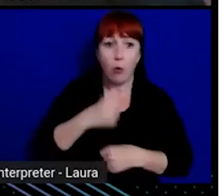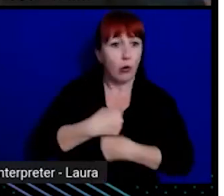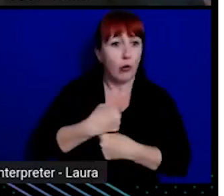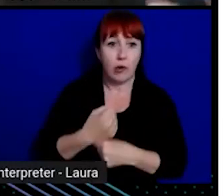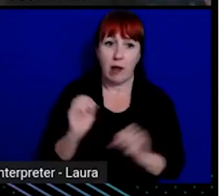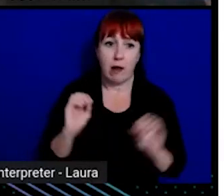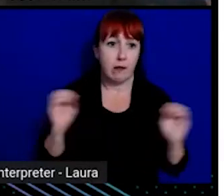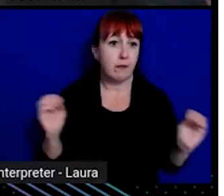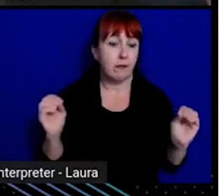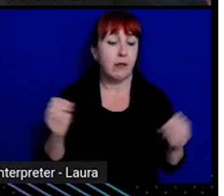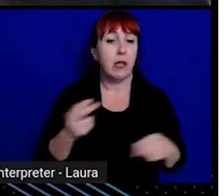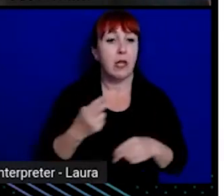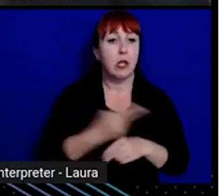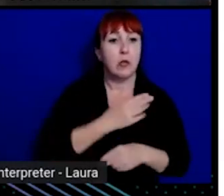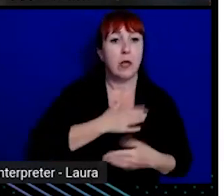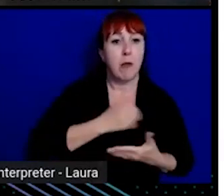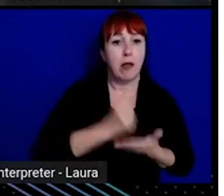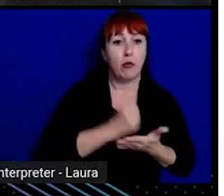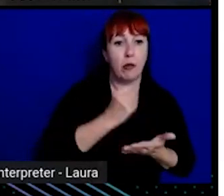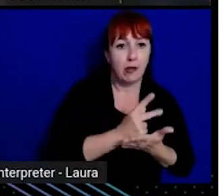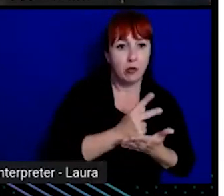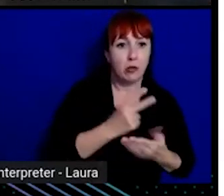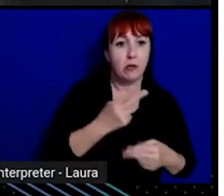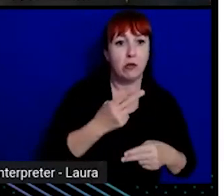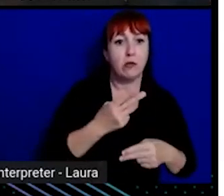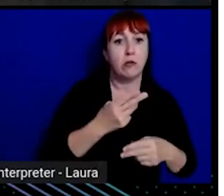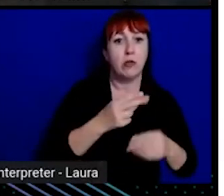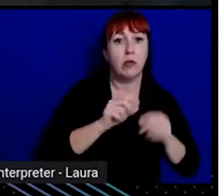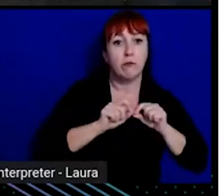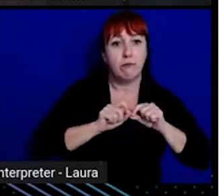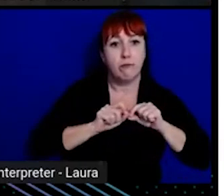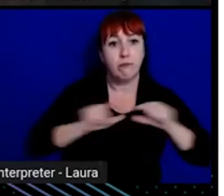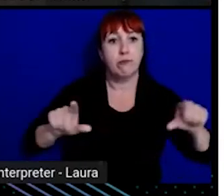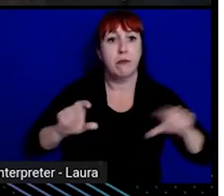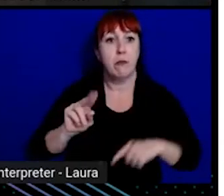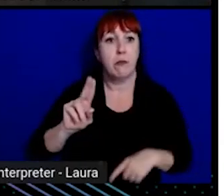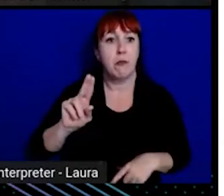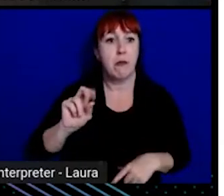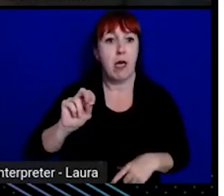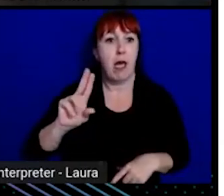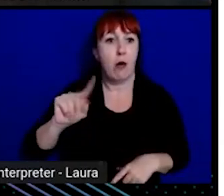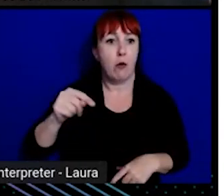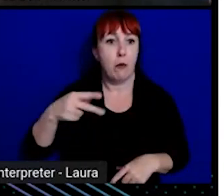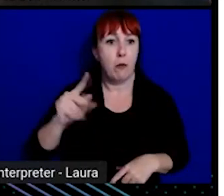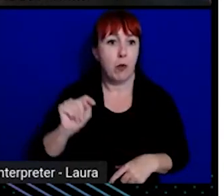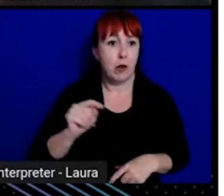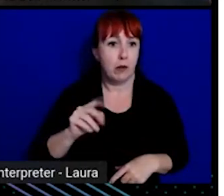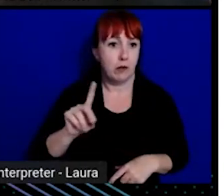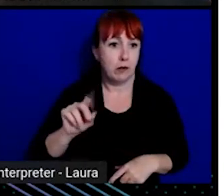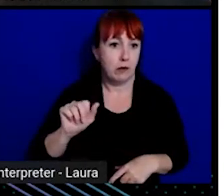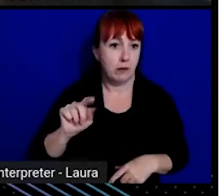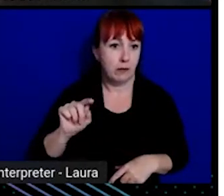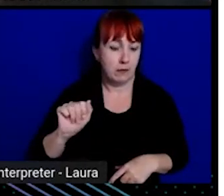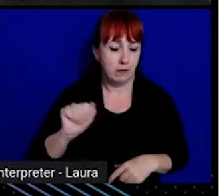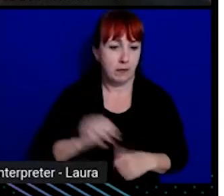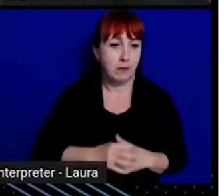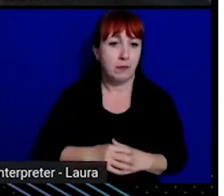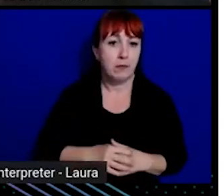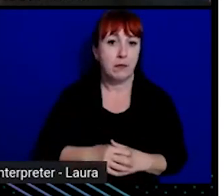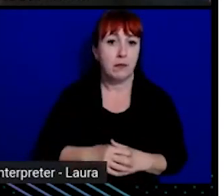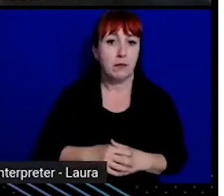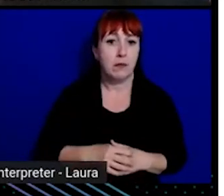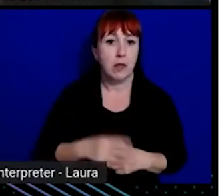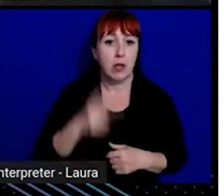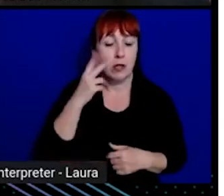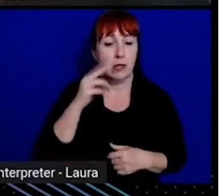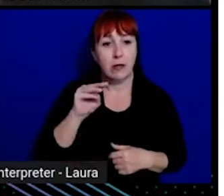the credentials to output some data. And so that's what you see here is it's pulling in the metadata from